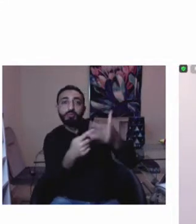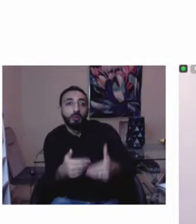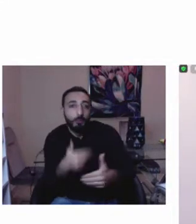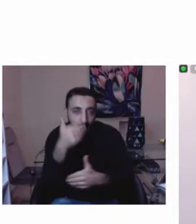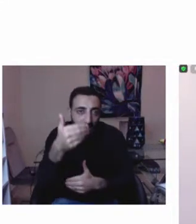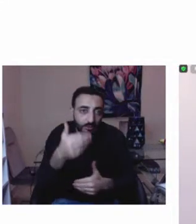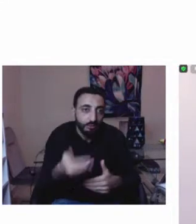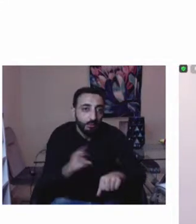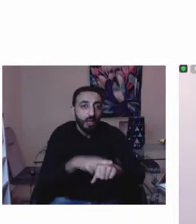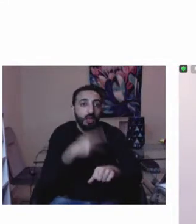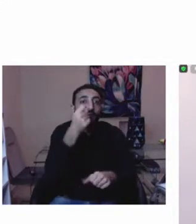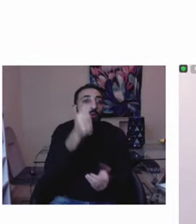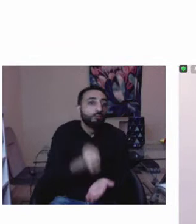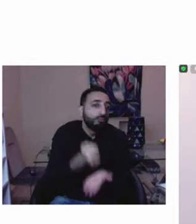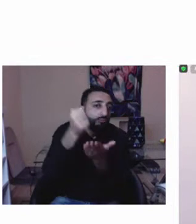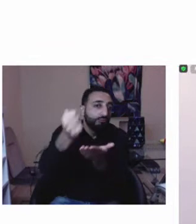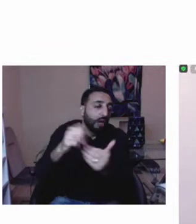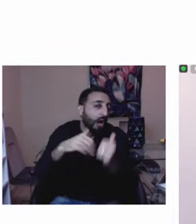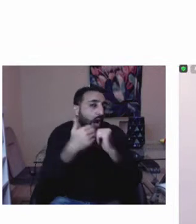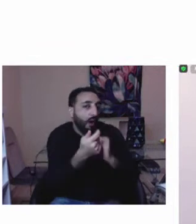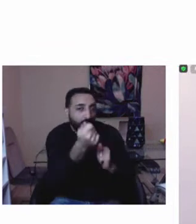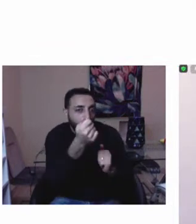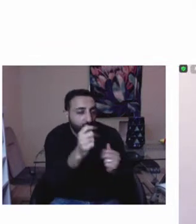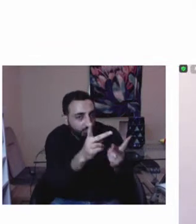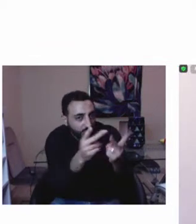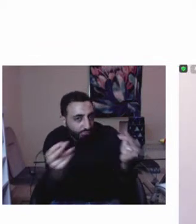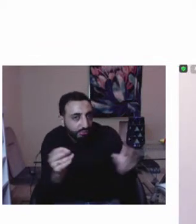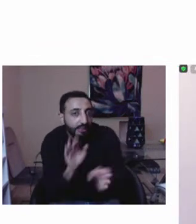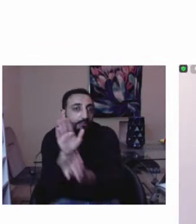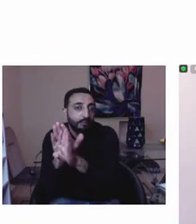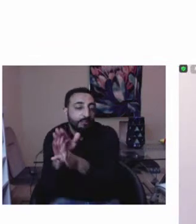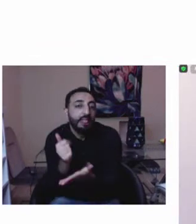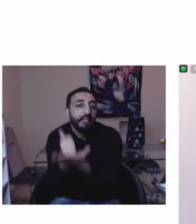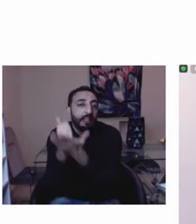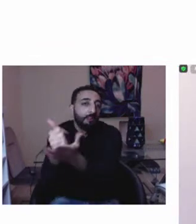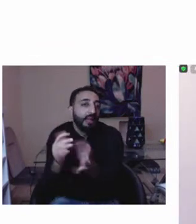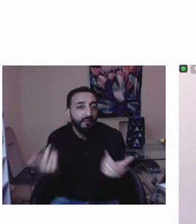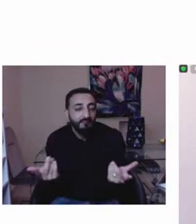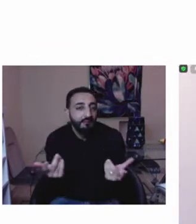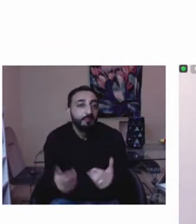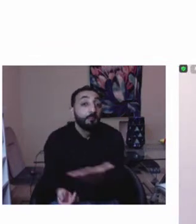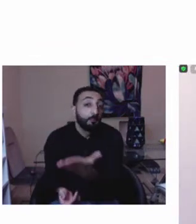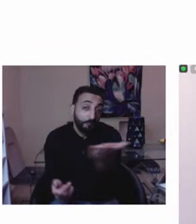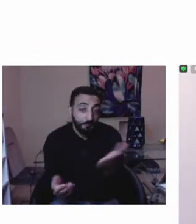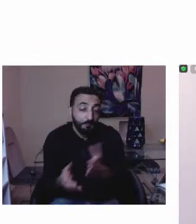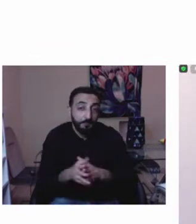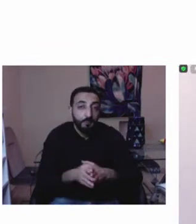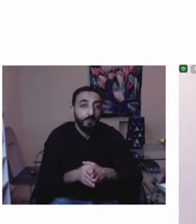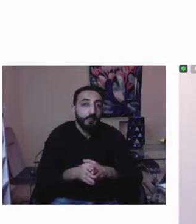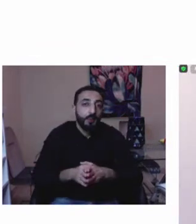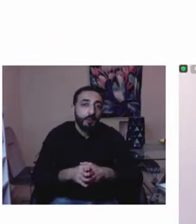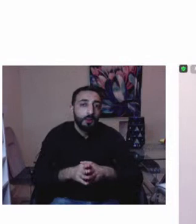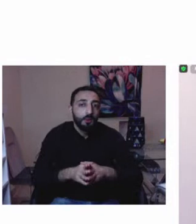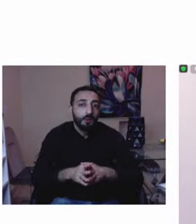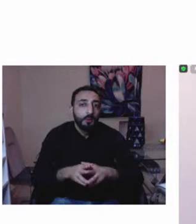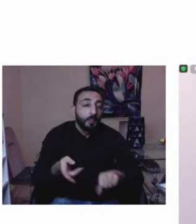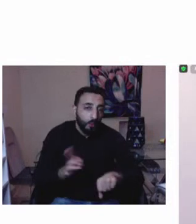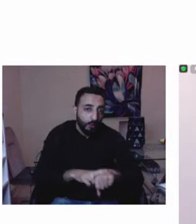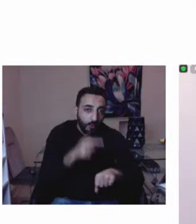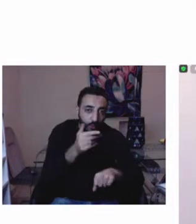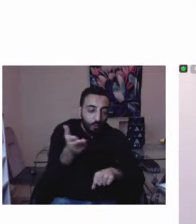are aligned with youth peace and security commitments. Last but not the least, donors should